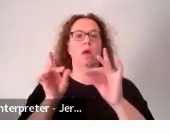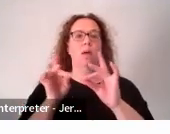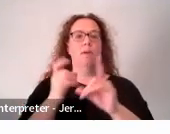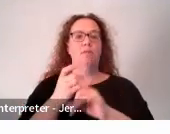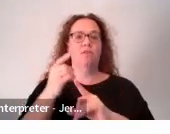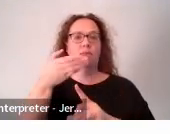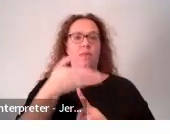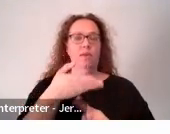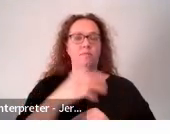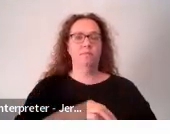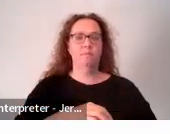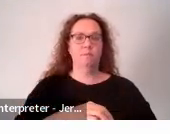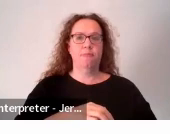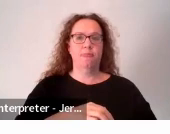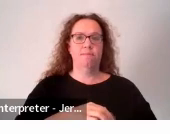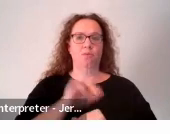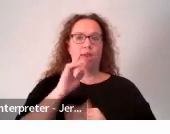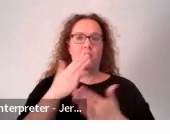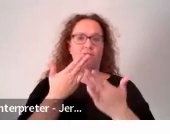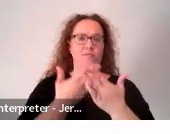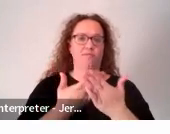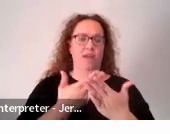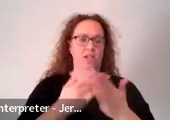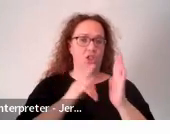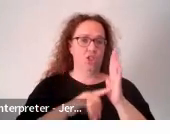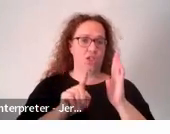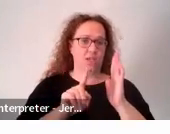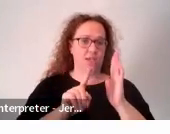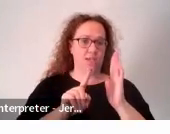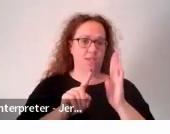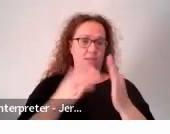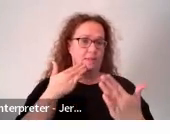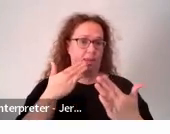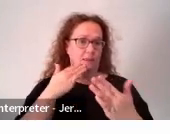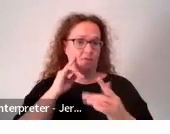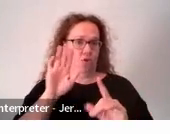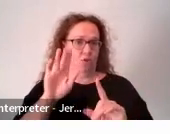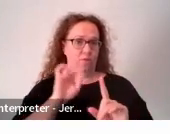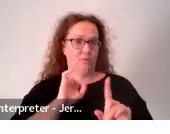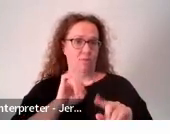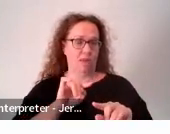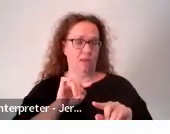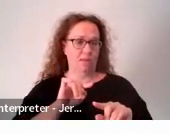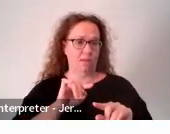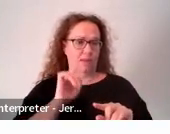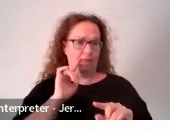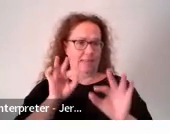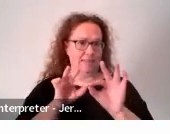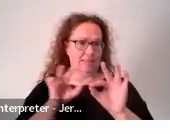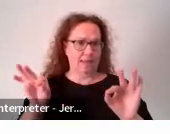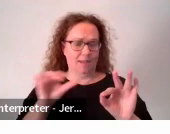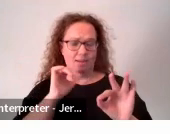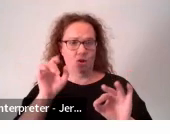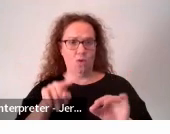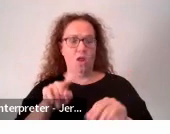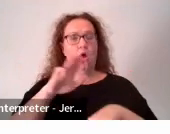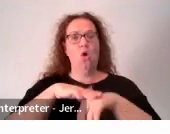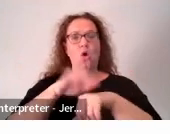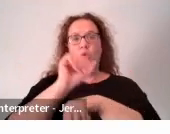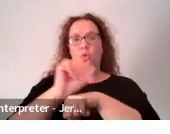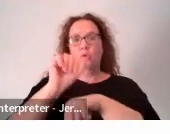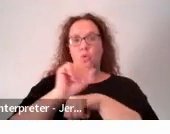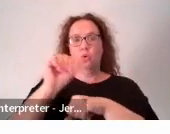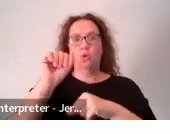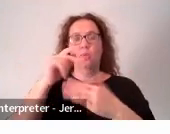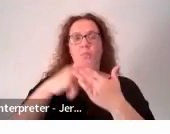anonymous attendee. We'll have to fact check this, but thank you, anonymous attendee. I assume this is a statement, not a question. On the work program, they